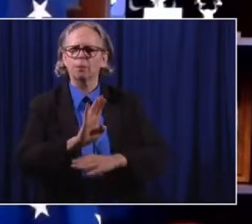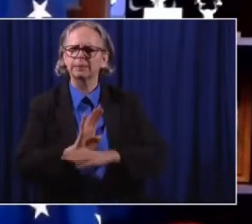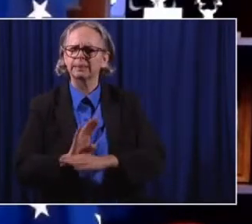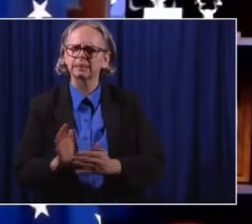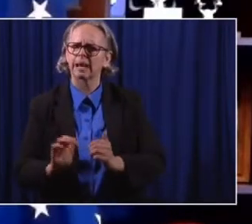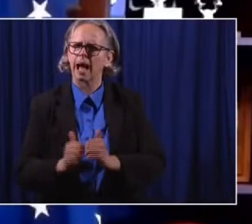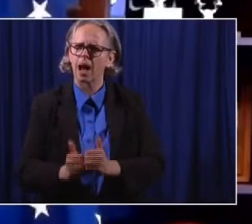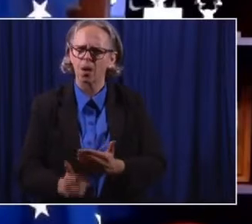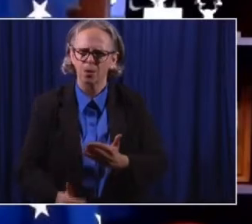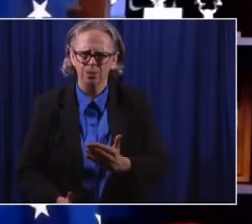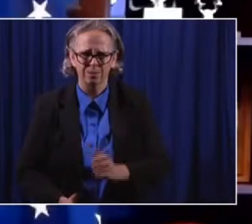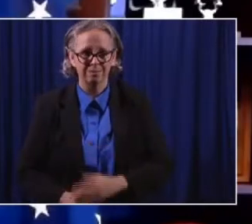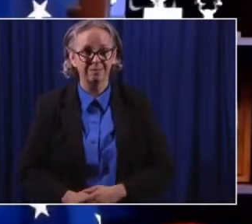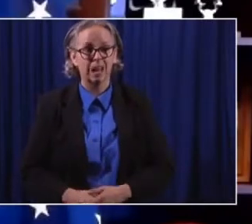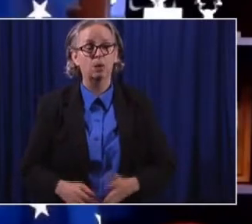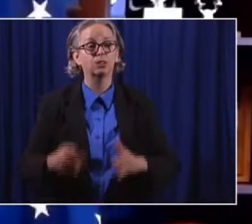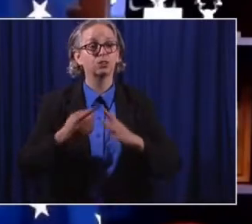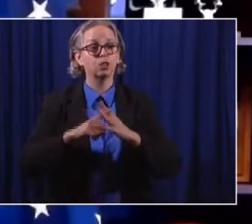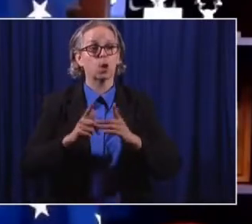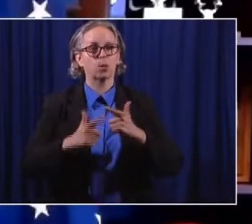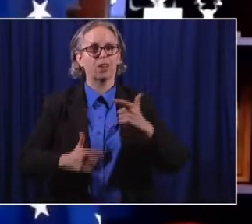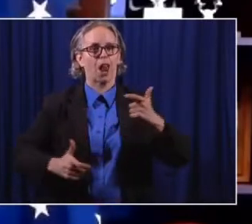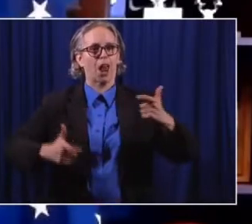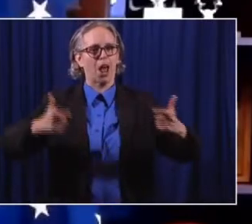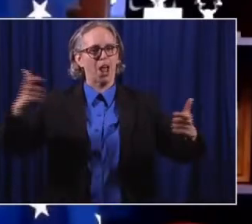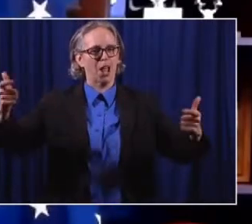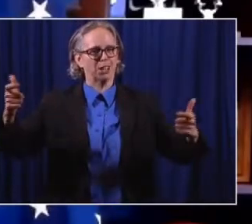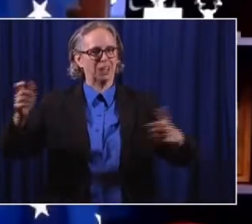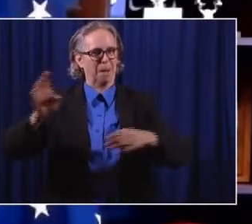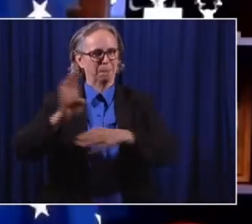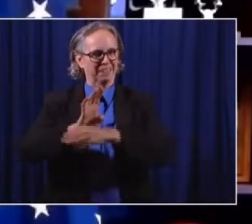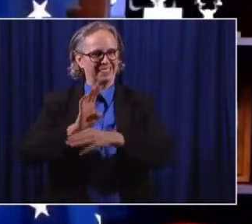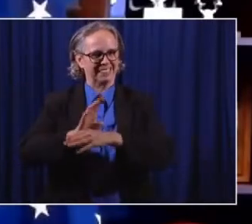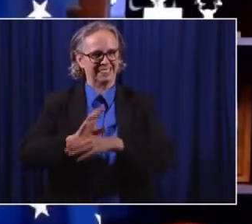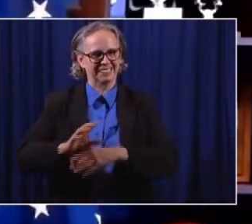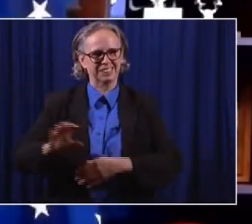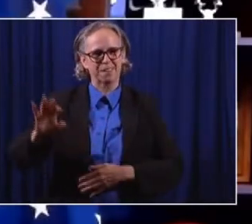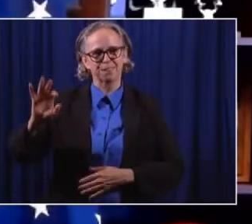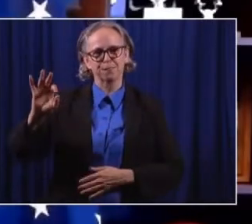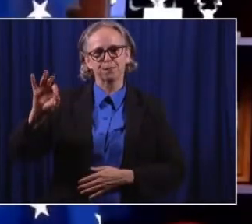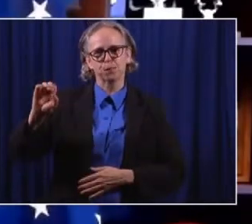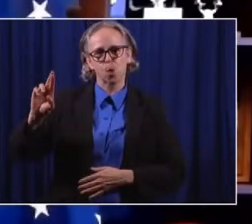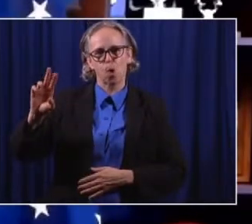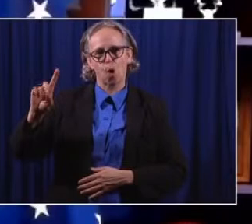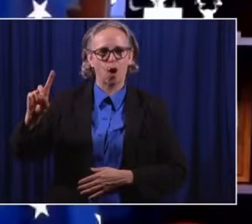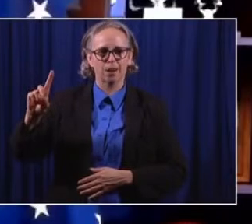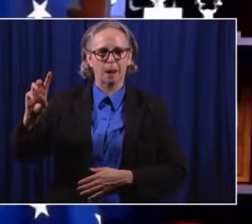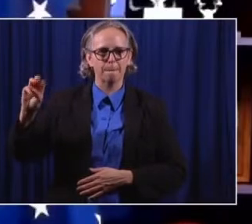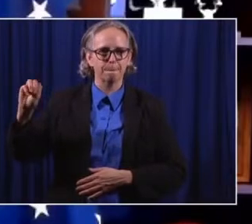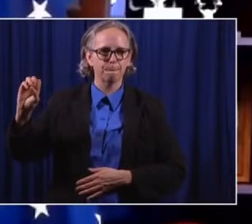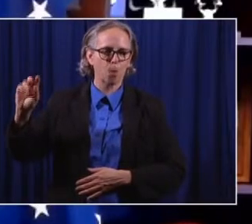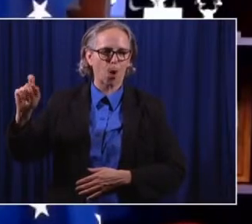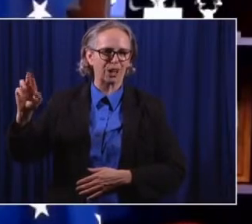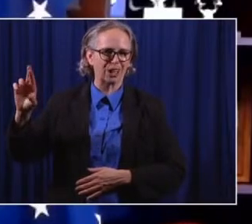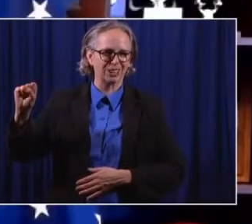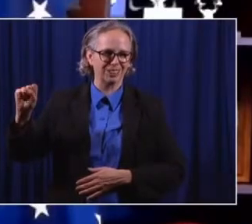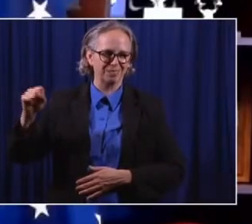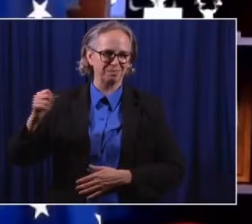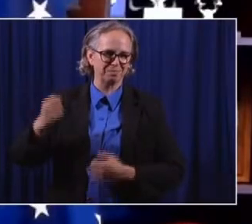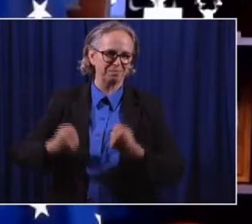I'm going to start with one of our larger employers, the Ford Motor Company. We all know Ford. They